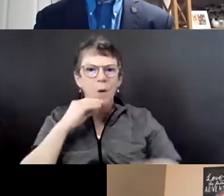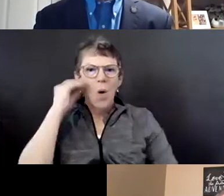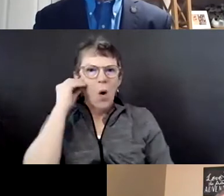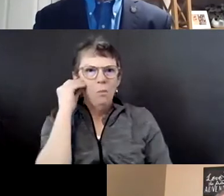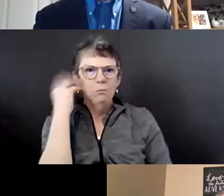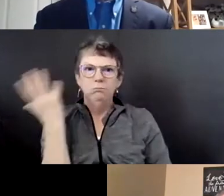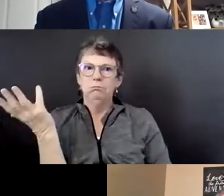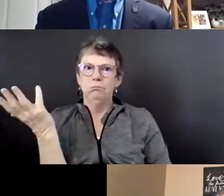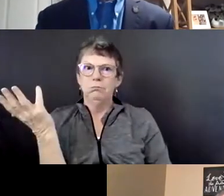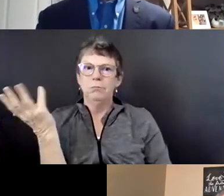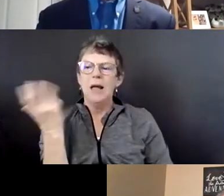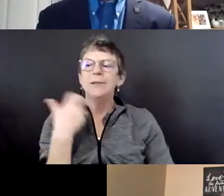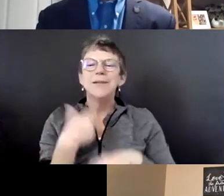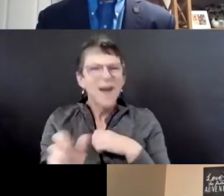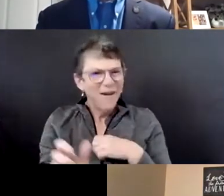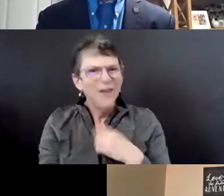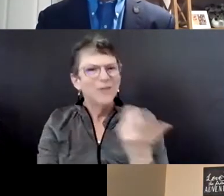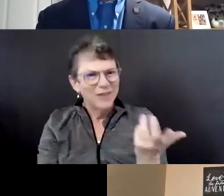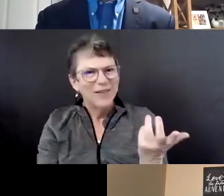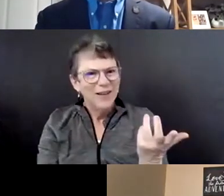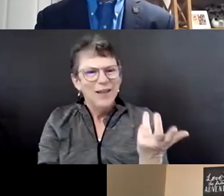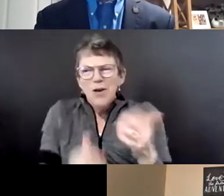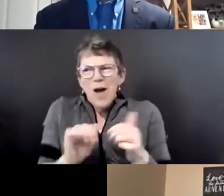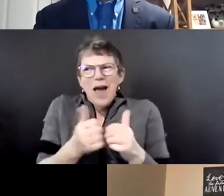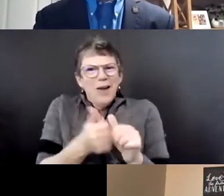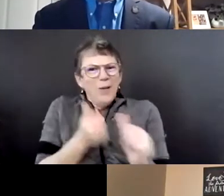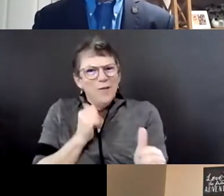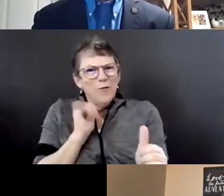So how can we avoid having to go through that again?